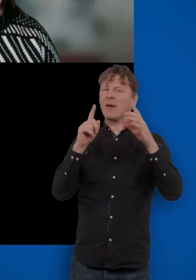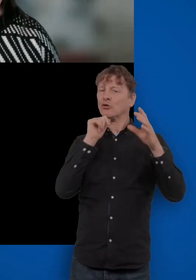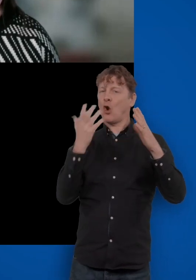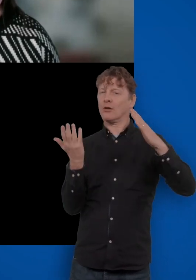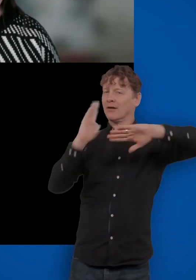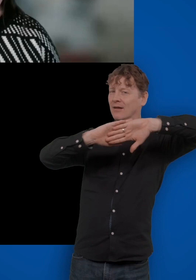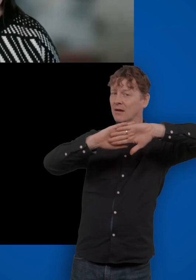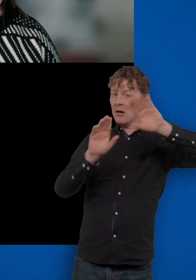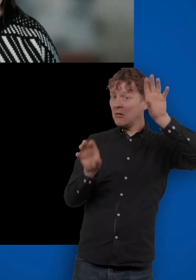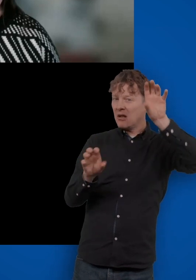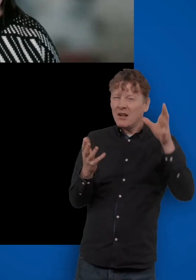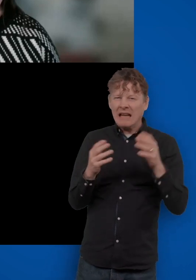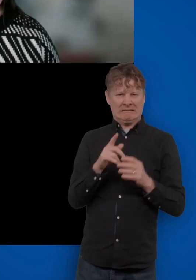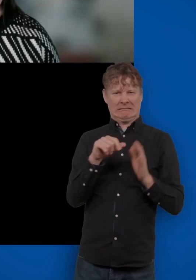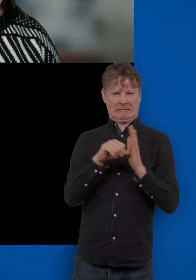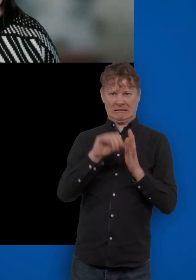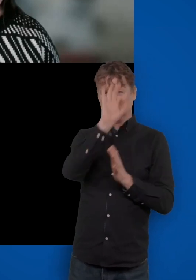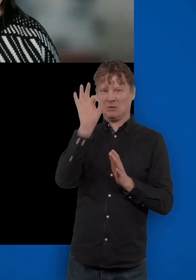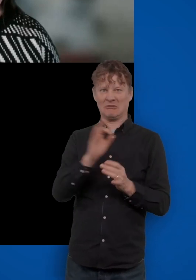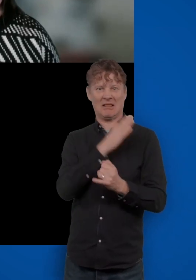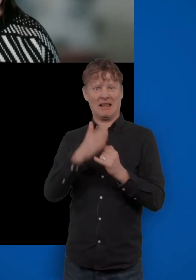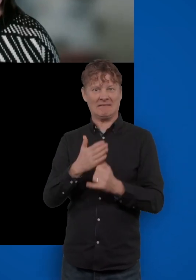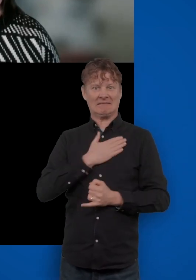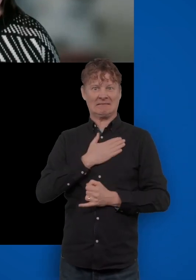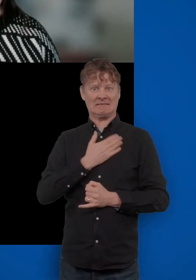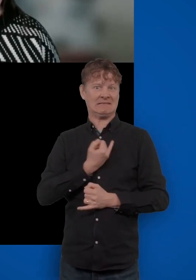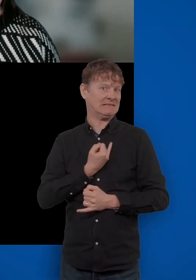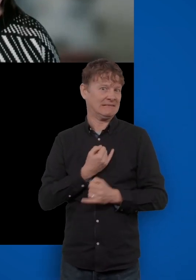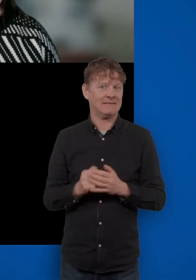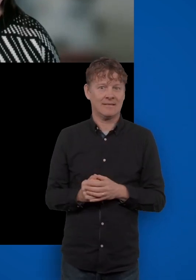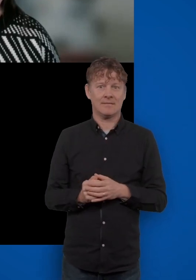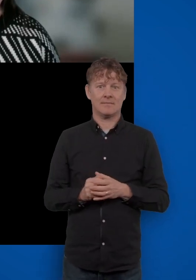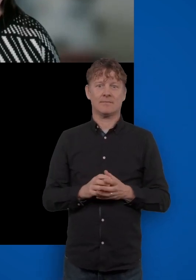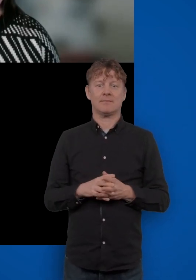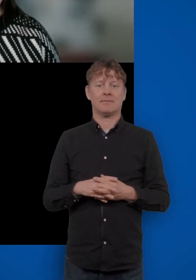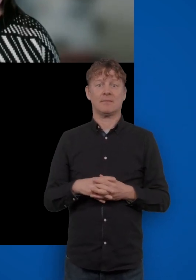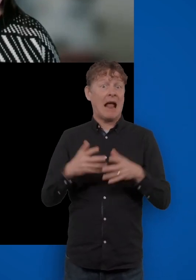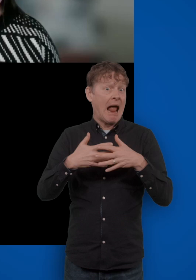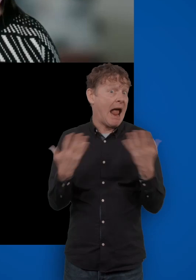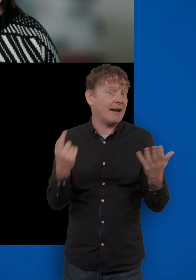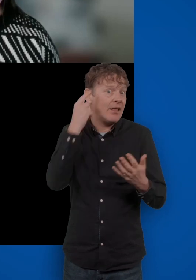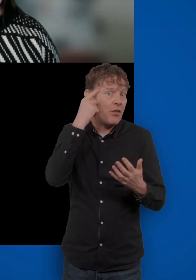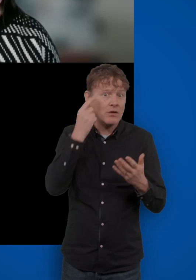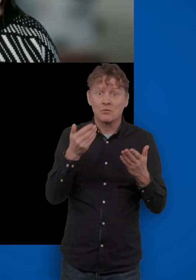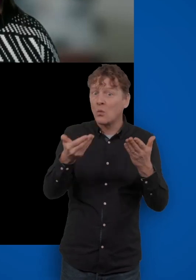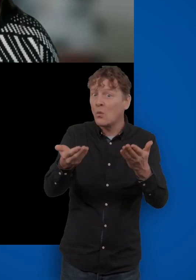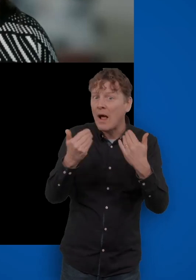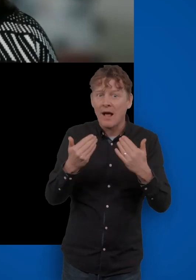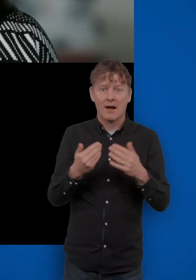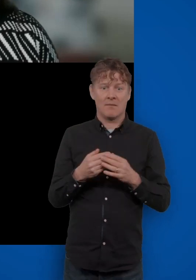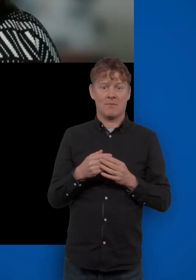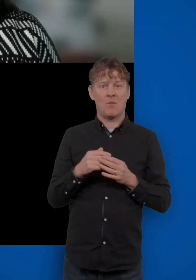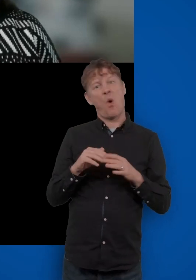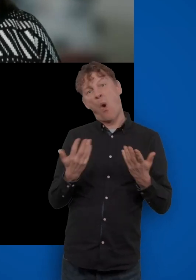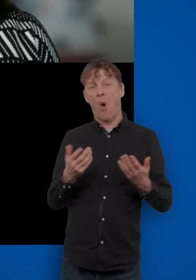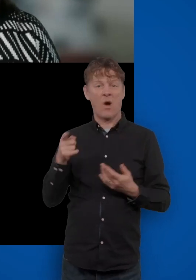interacting themselves? That's probably a really hard question to ask at the end of a seminar, so any thoughts are welcome. Even too